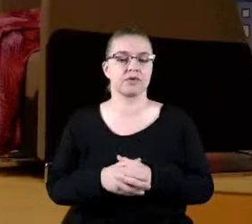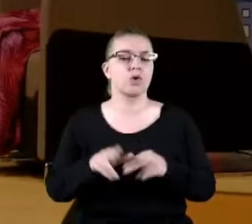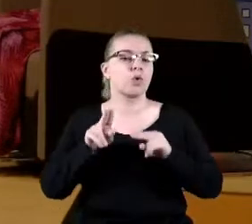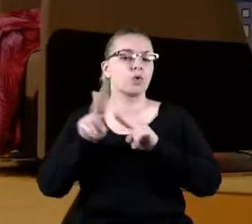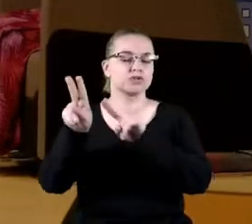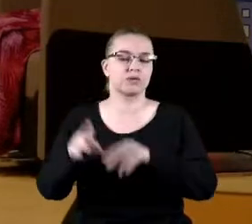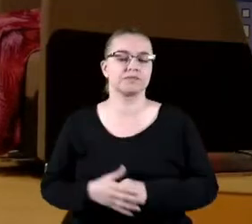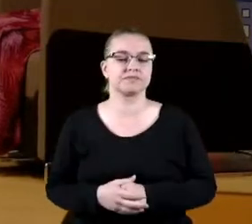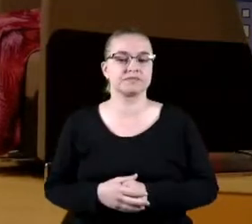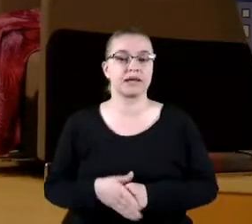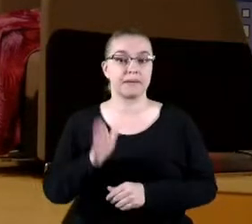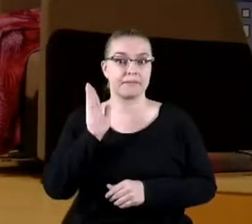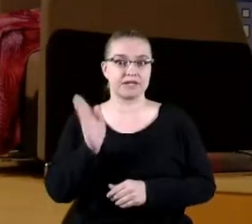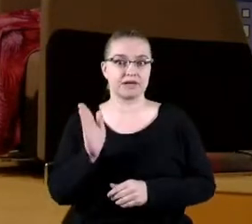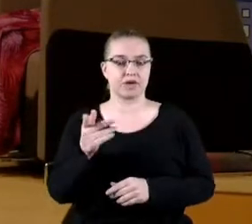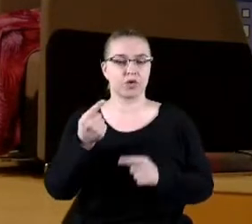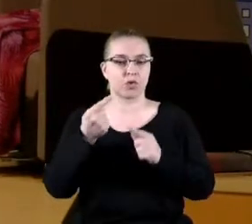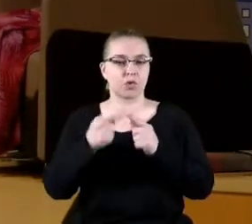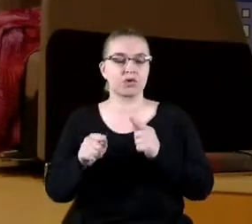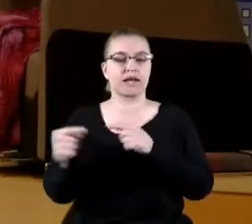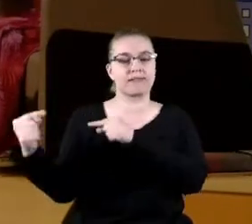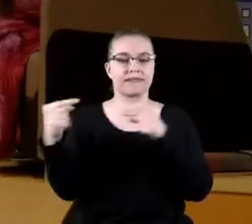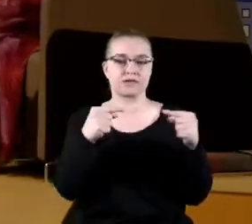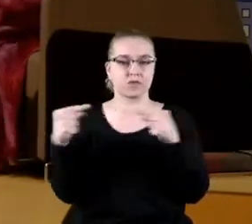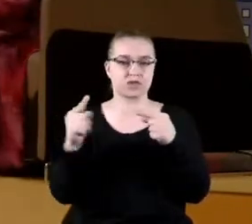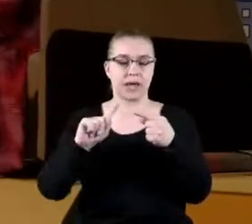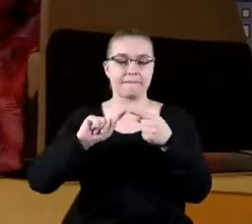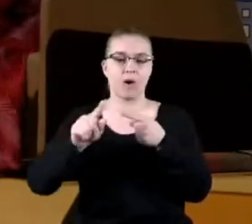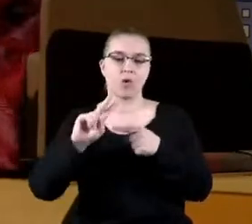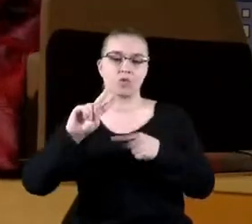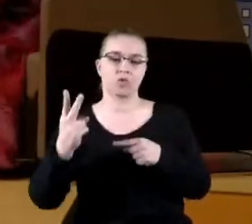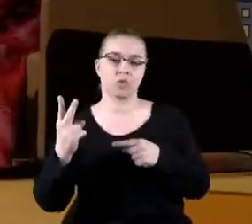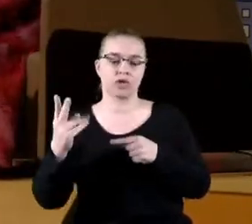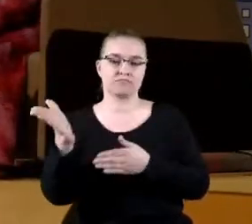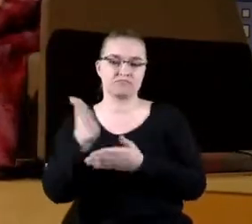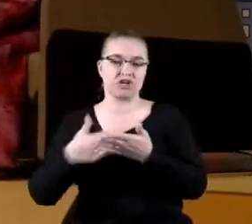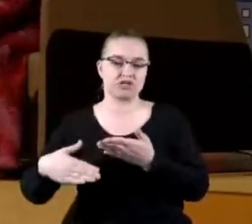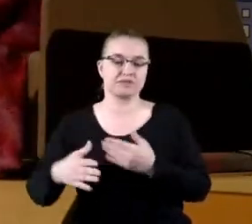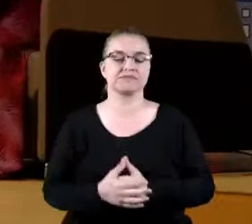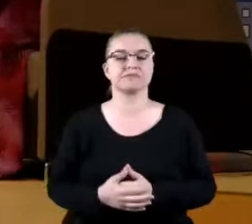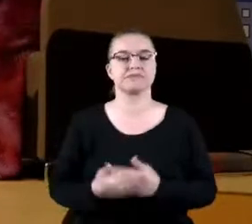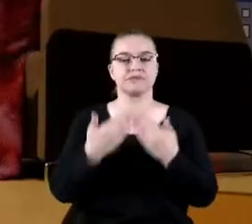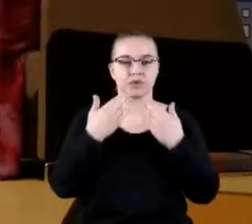a brief discussion after the second panel. Thank you very much.